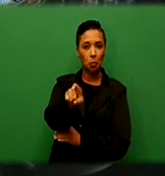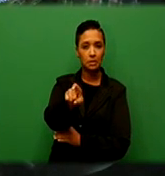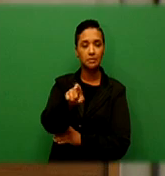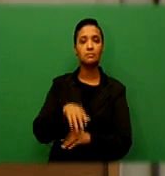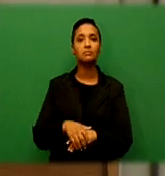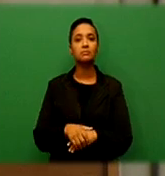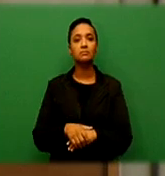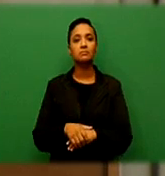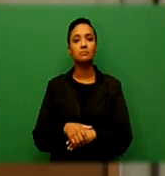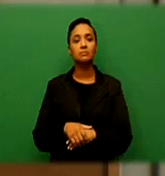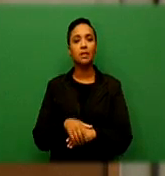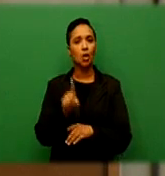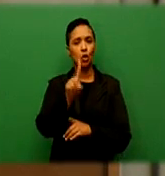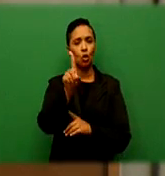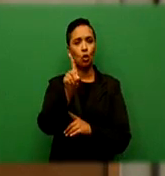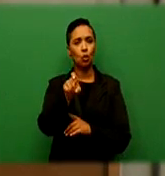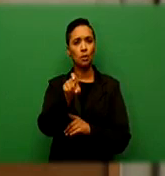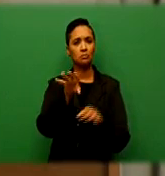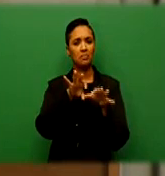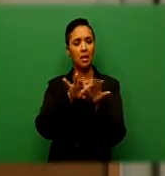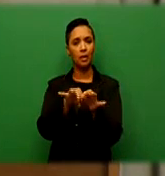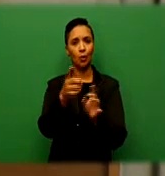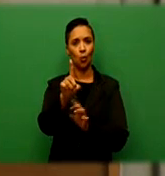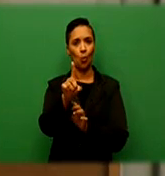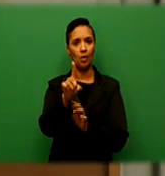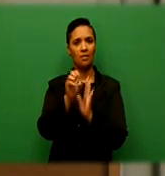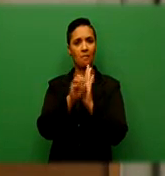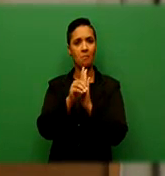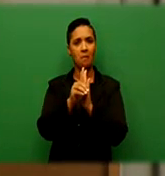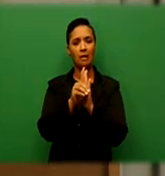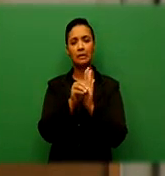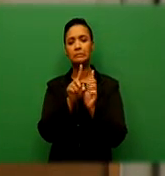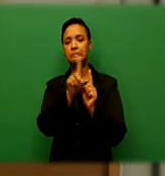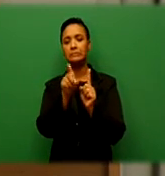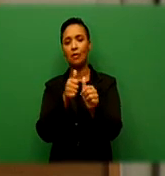market guidance. I think you've got to understand why